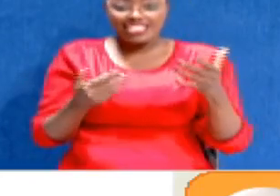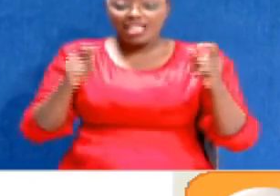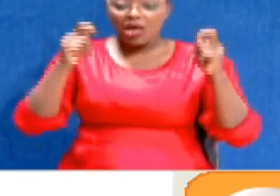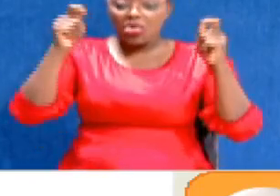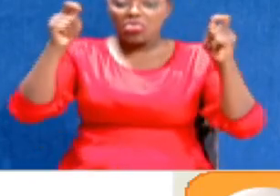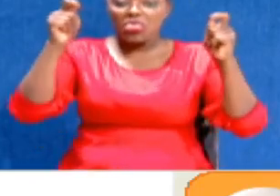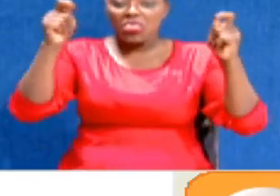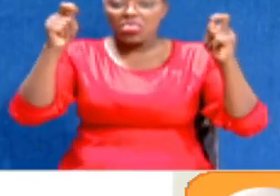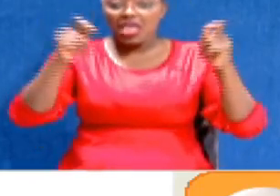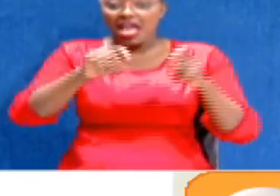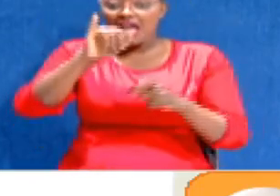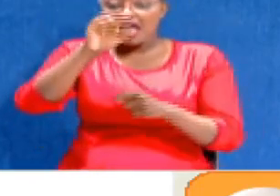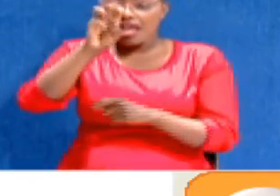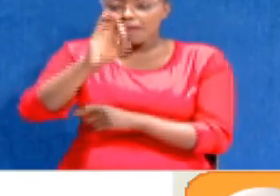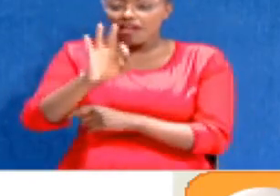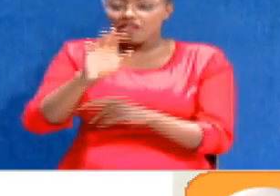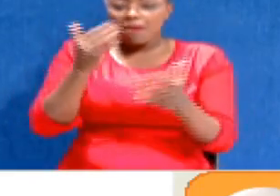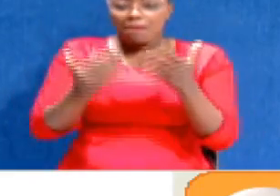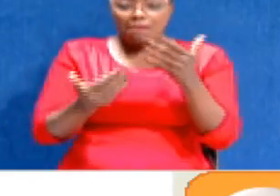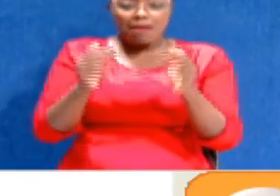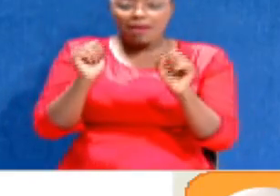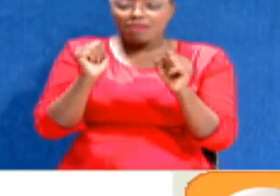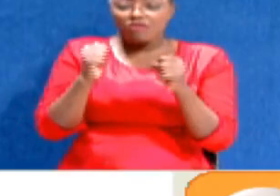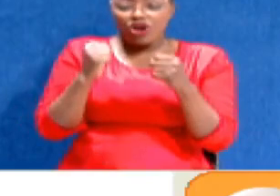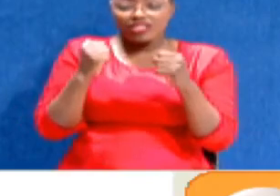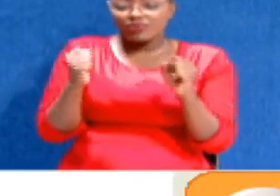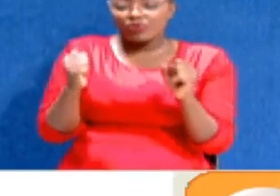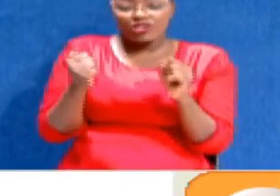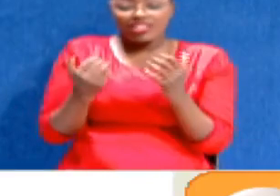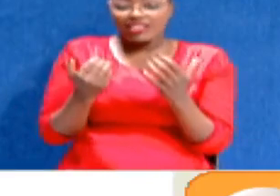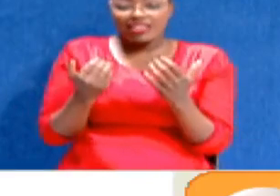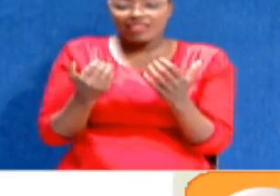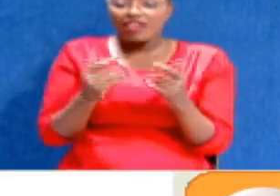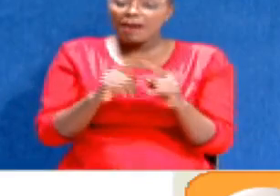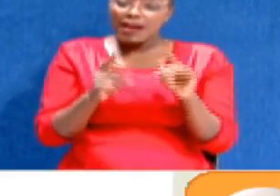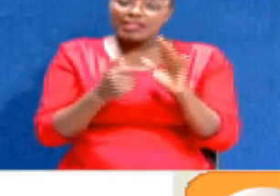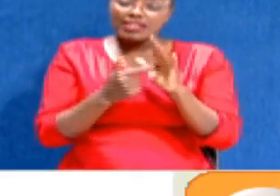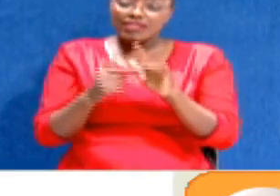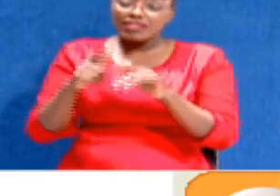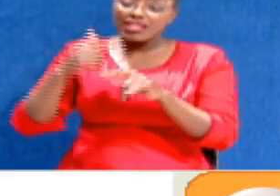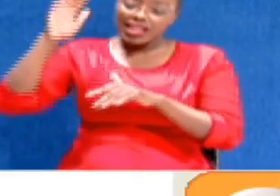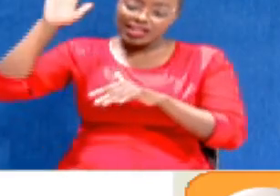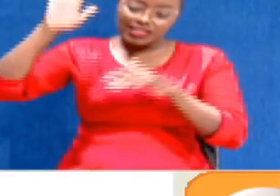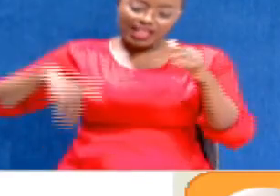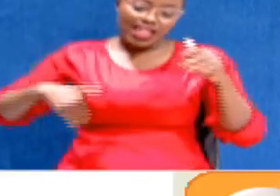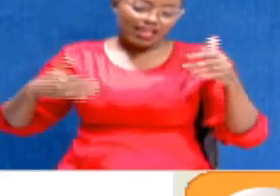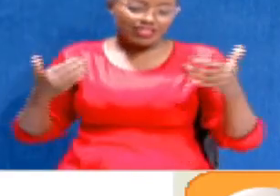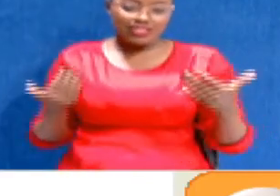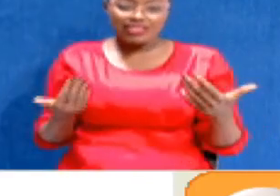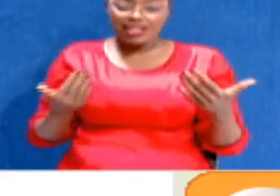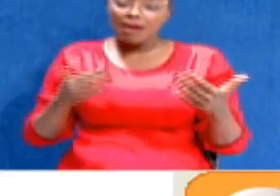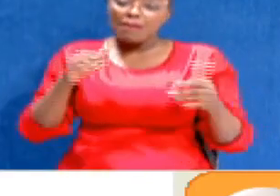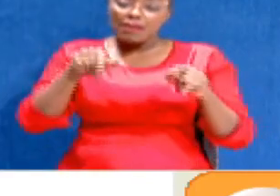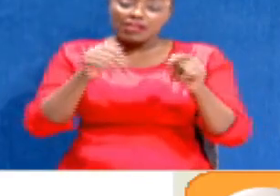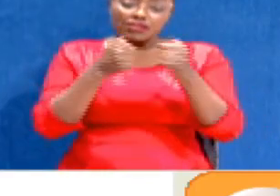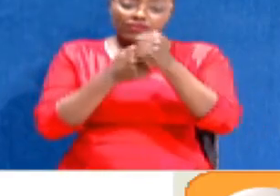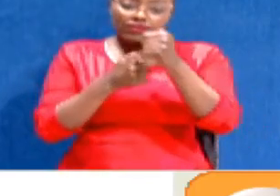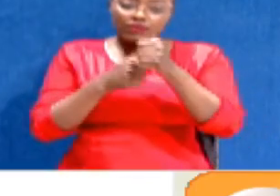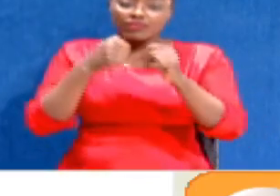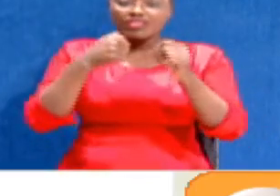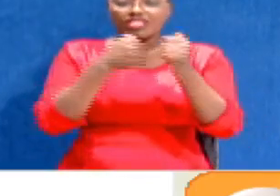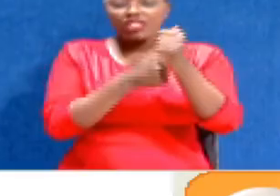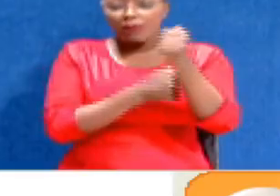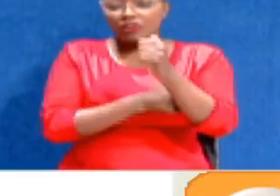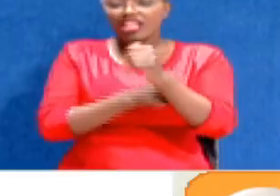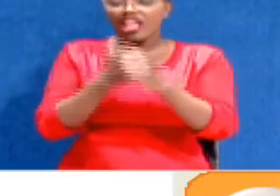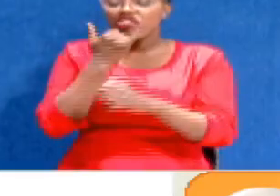protest against the IMF is perhaps an important symbolic gesture, but it is coming too late in the day. It is barking the wrong tree, and